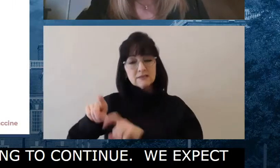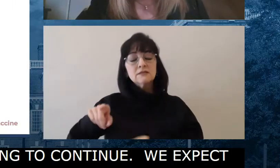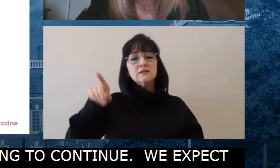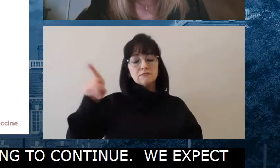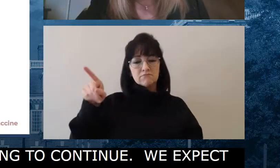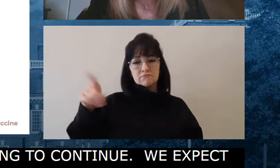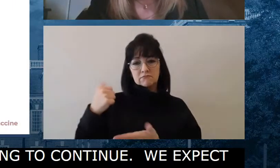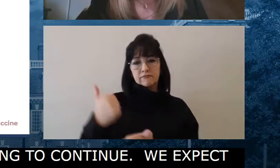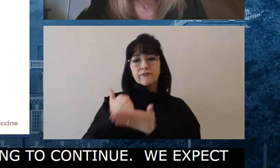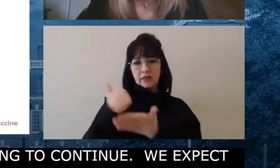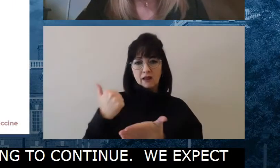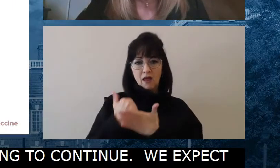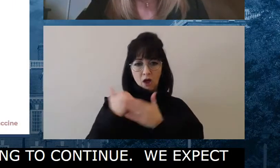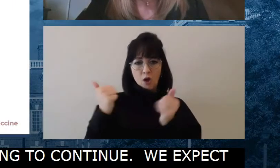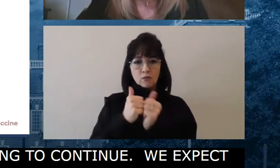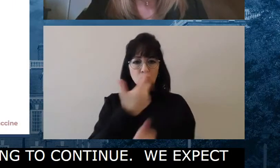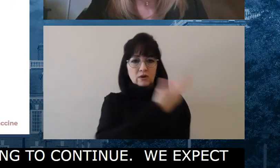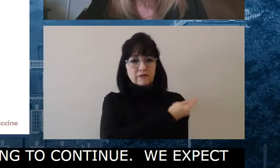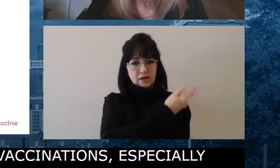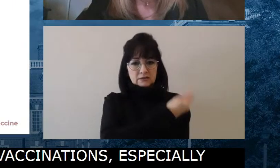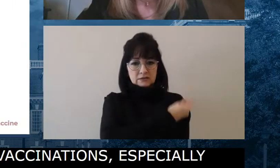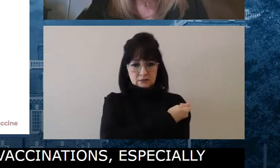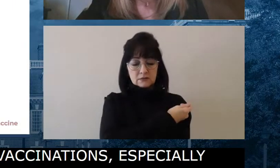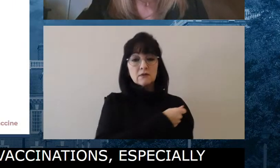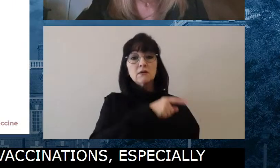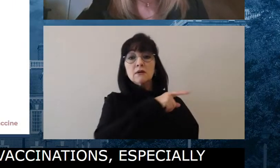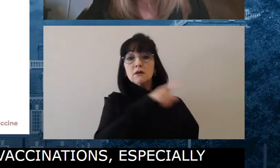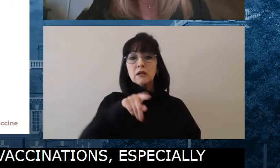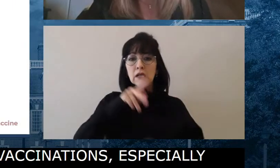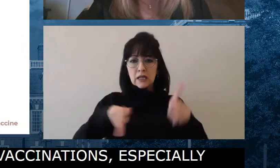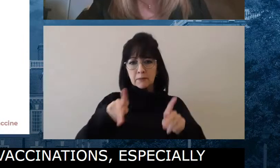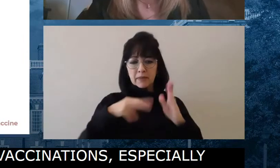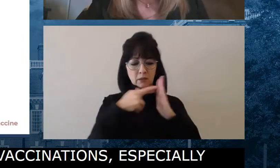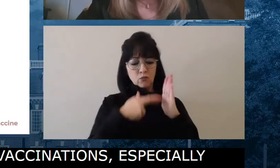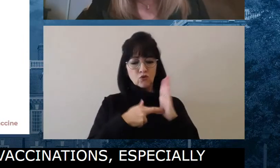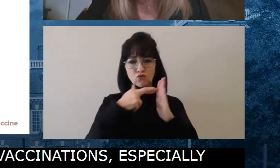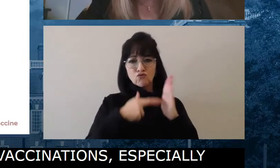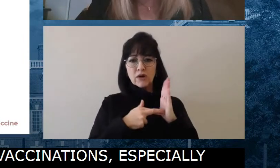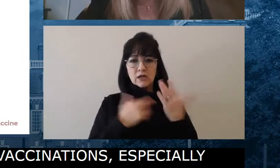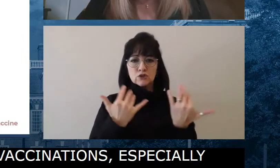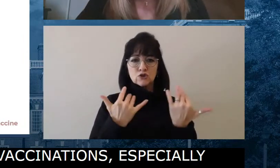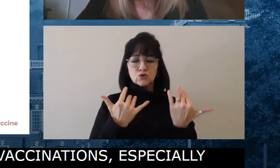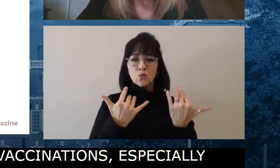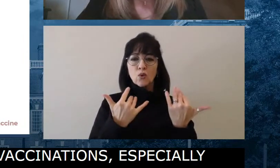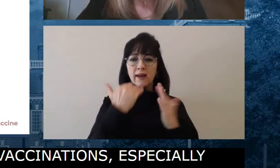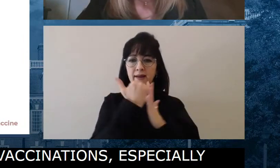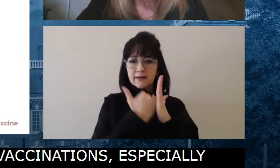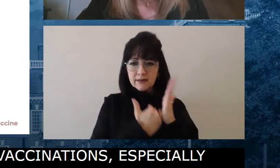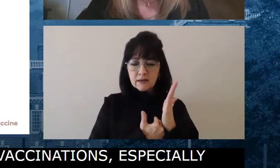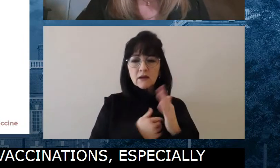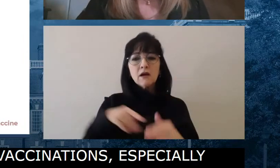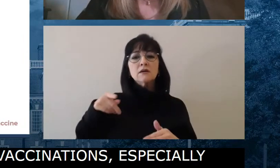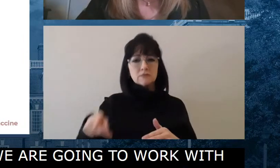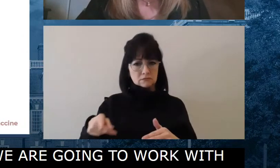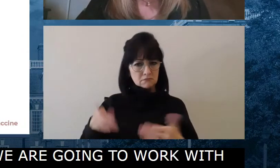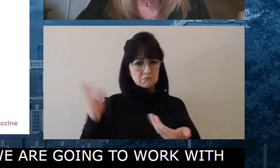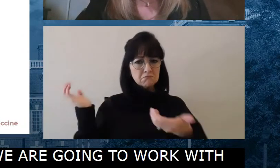to Curative sites, but we'll also work with community organizations, community leaders